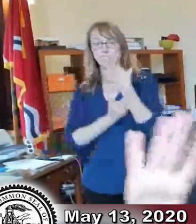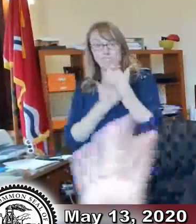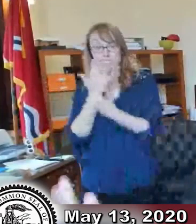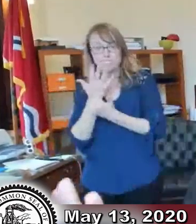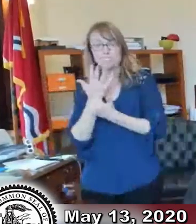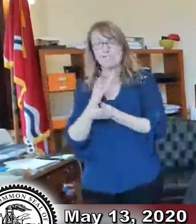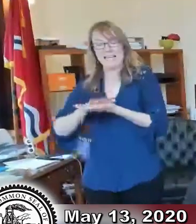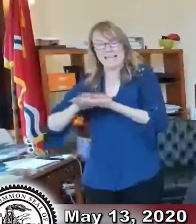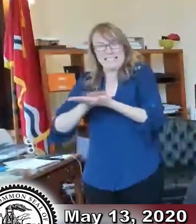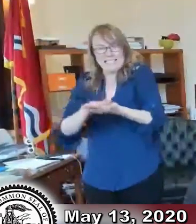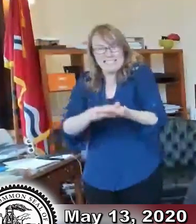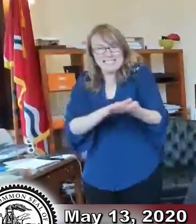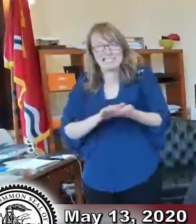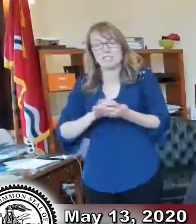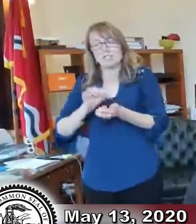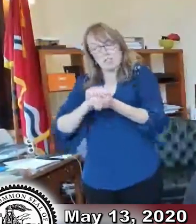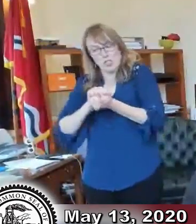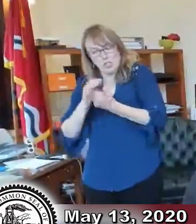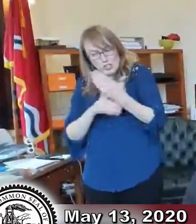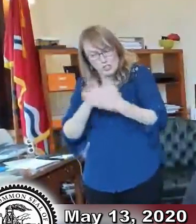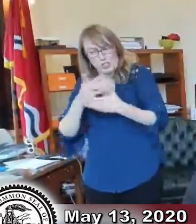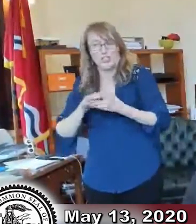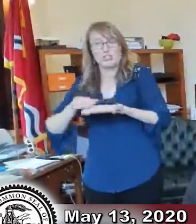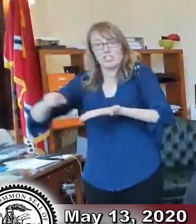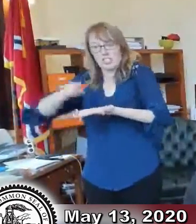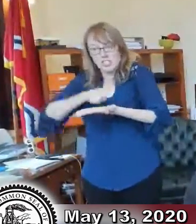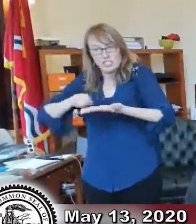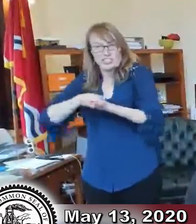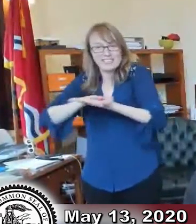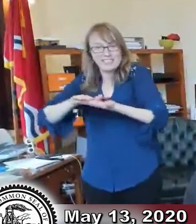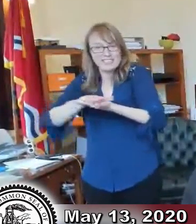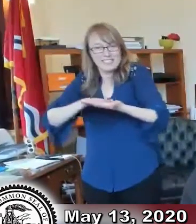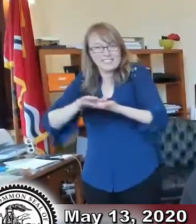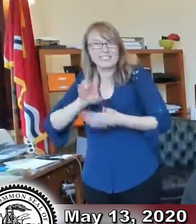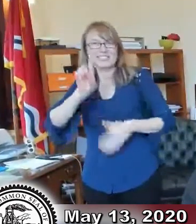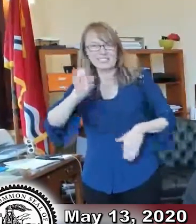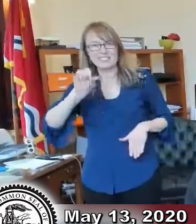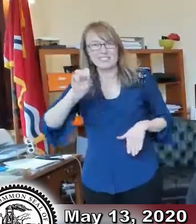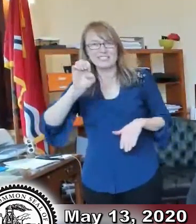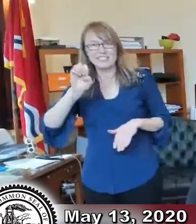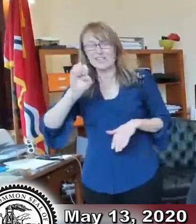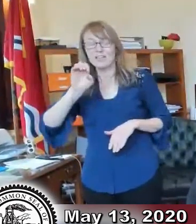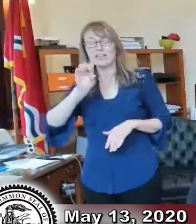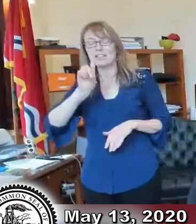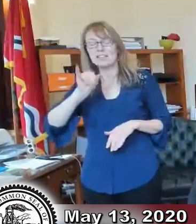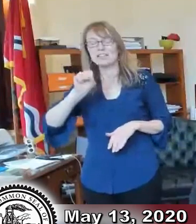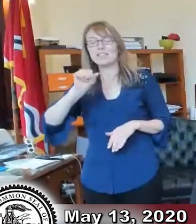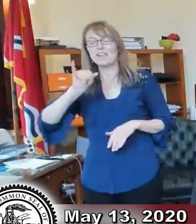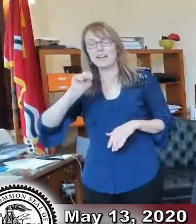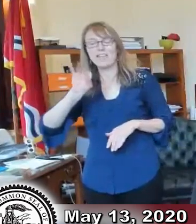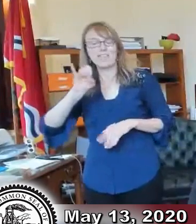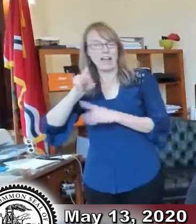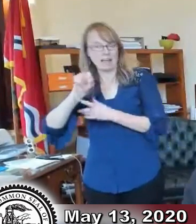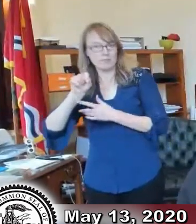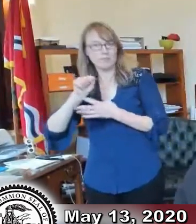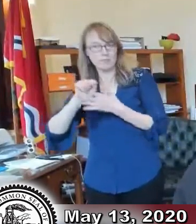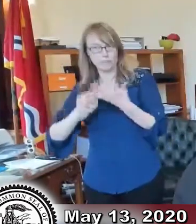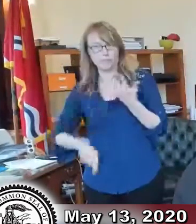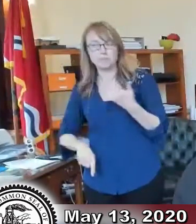4 big picture things. And then it goes into how to help a restaurant do those things. In other